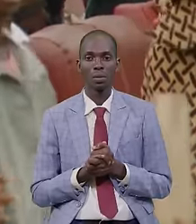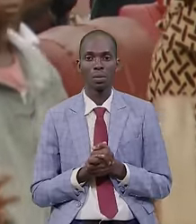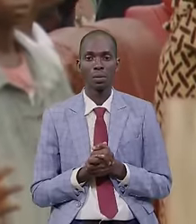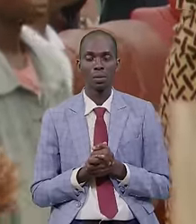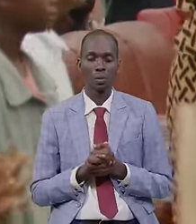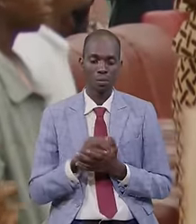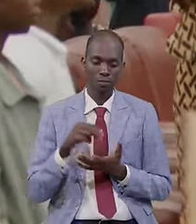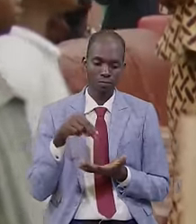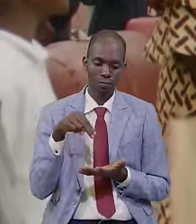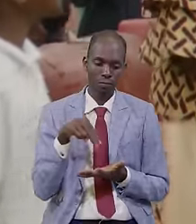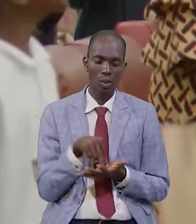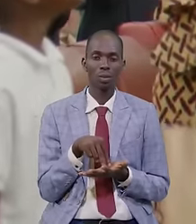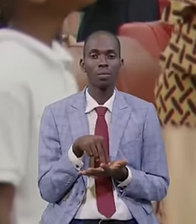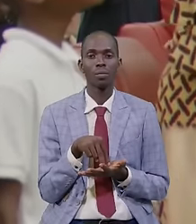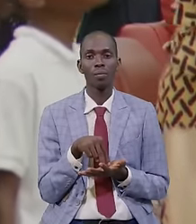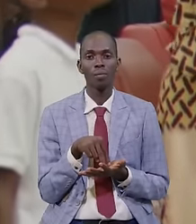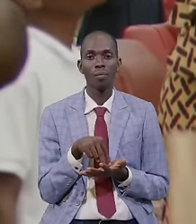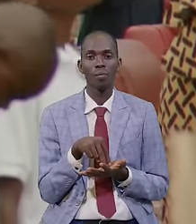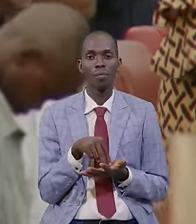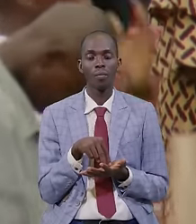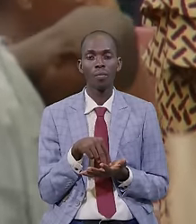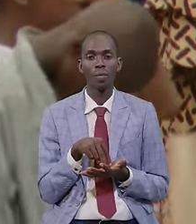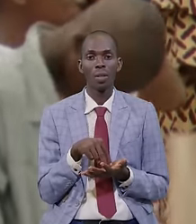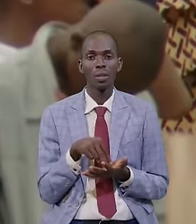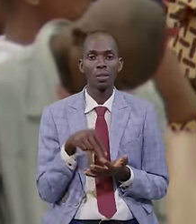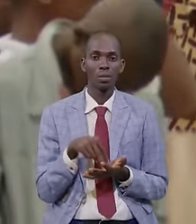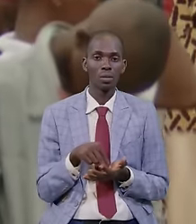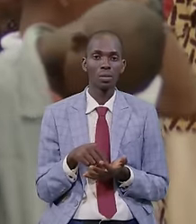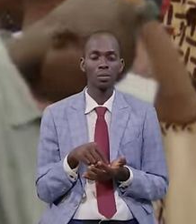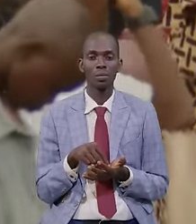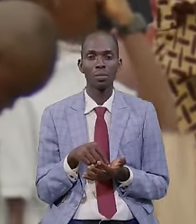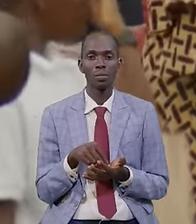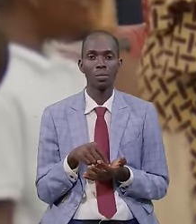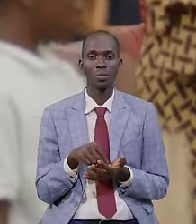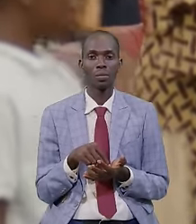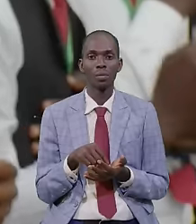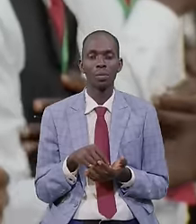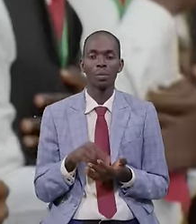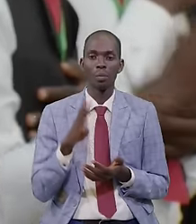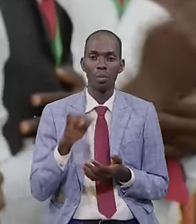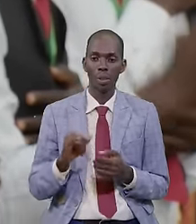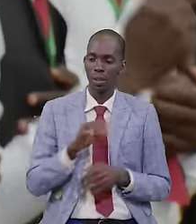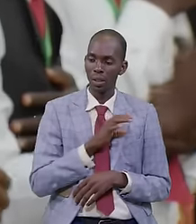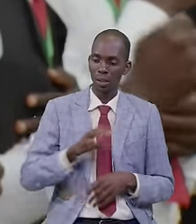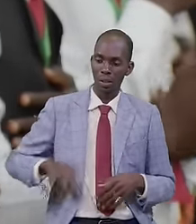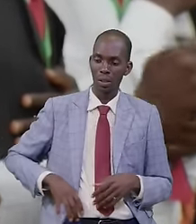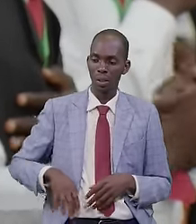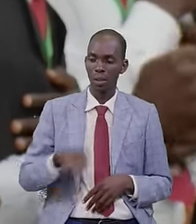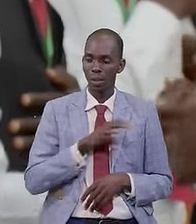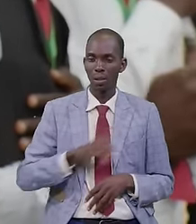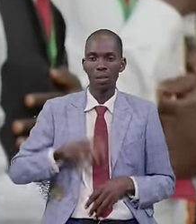Stand. Invite Christ. It'll make you stand. Help you to